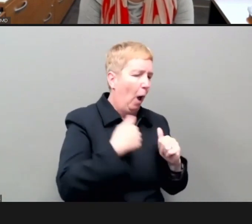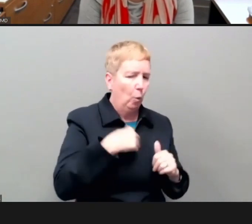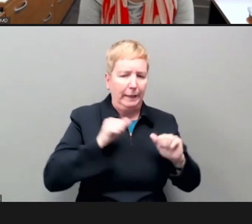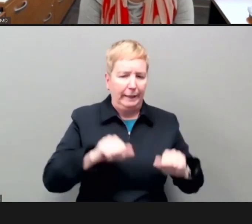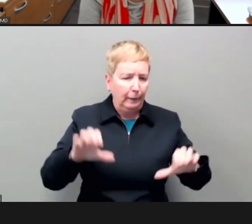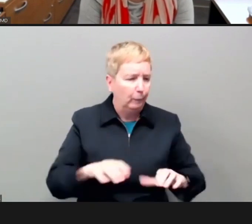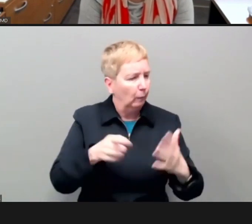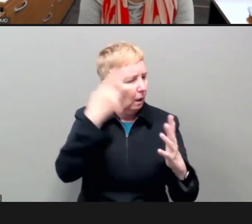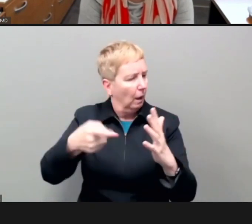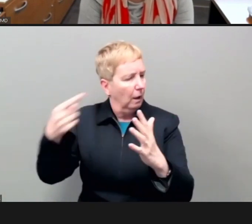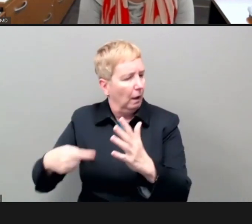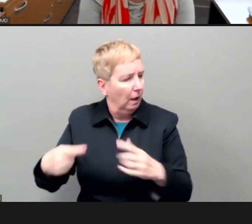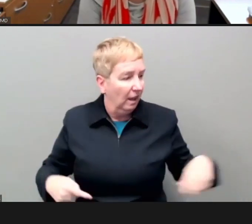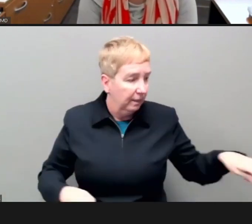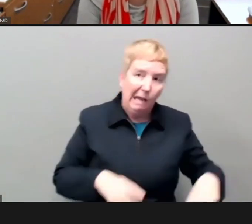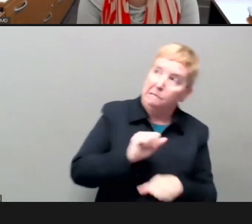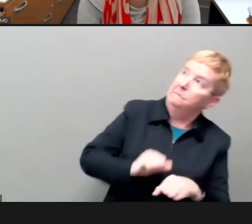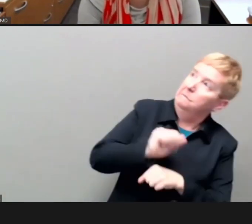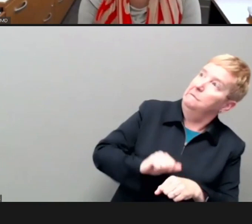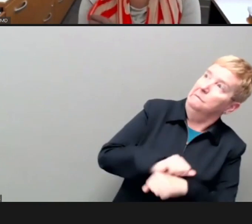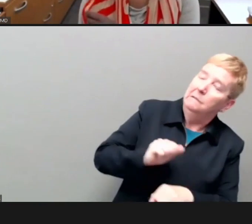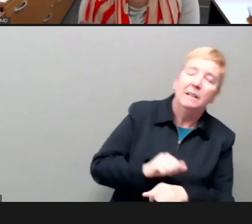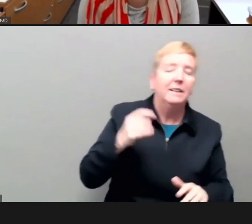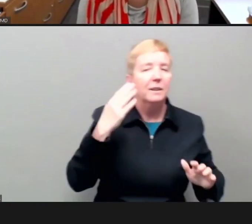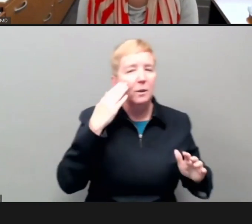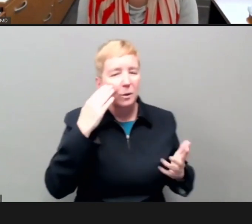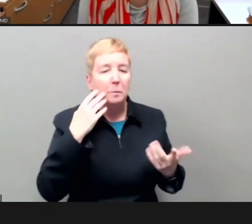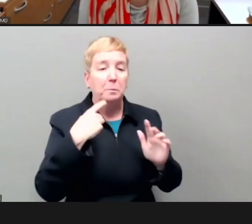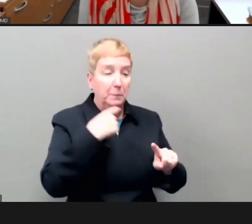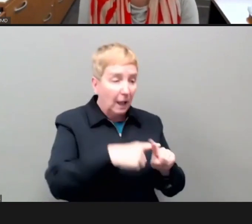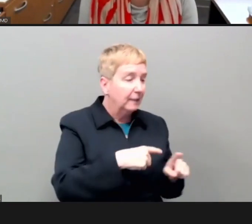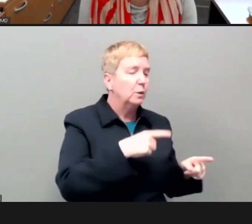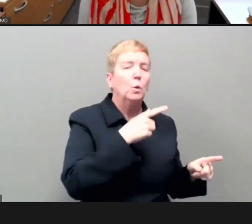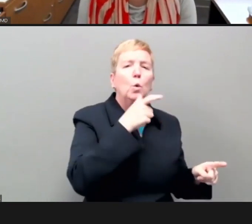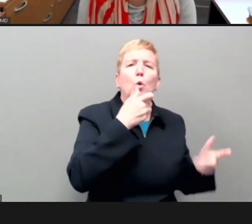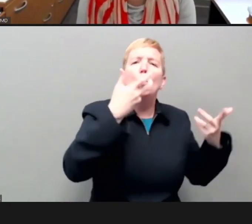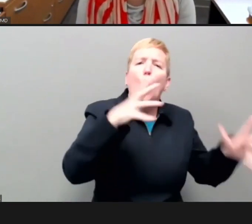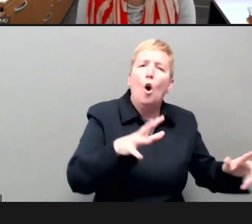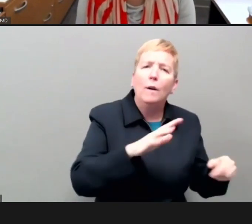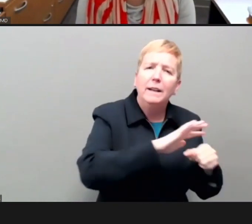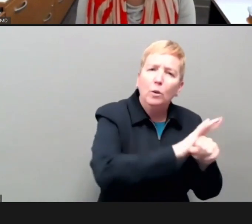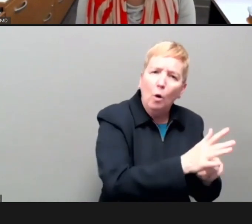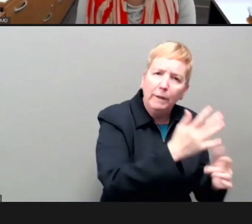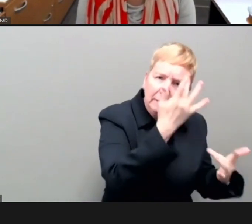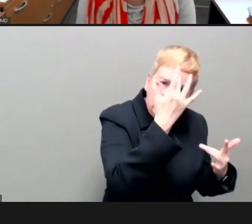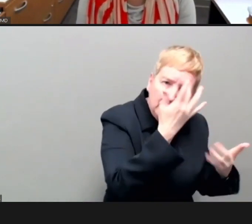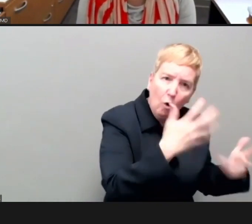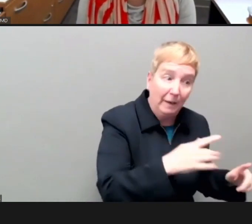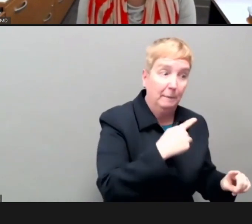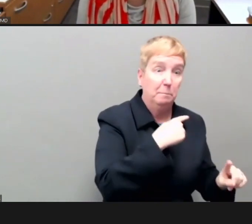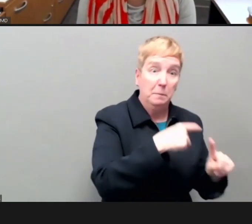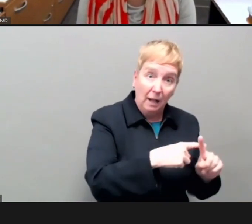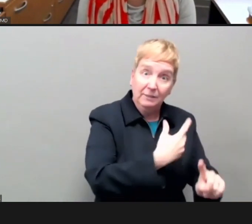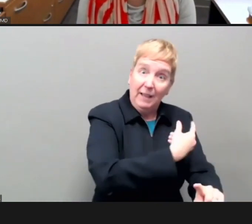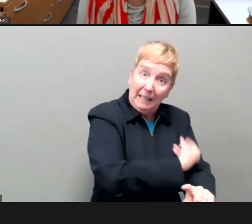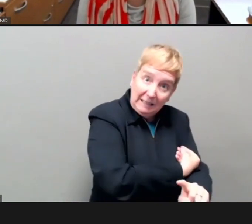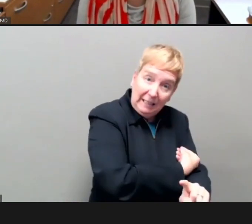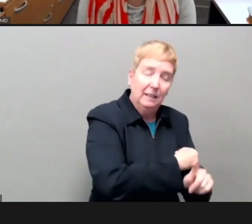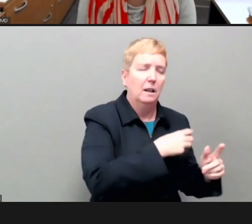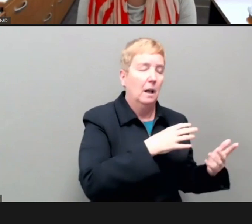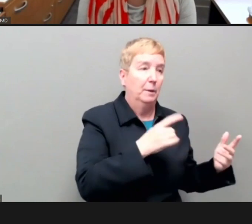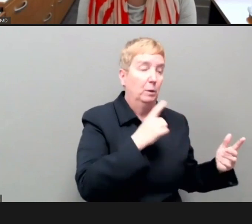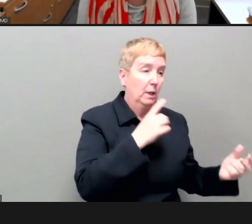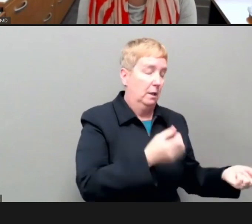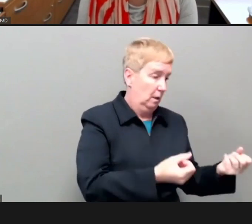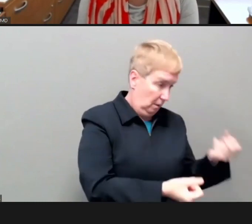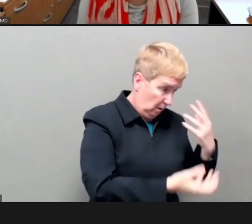out how many folks who already had COVID are also getting vaccines, people who got vaccines somewhere else where we don't have the data, getting the